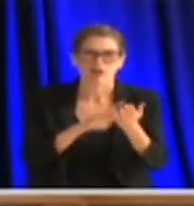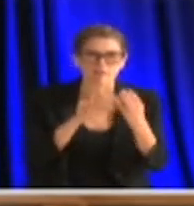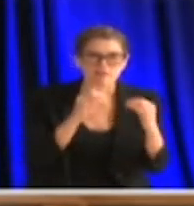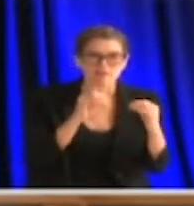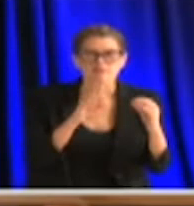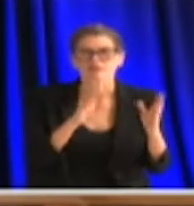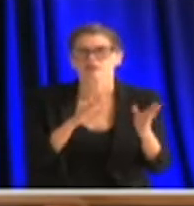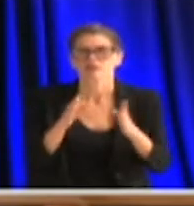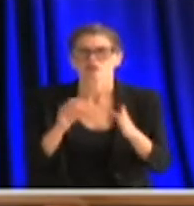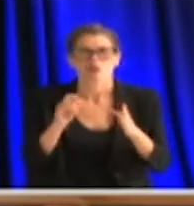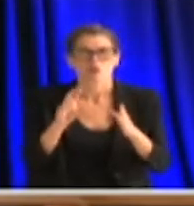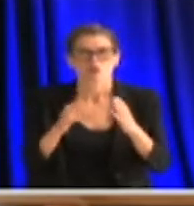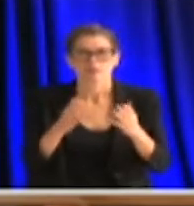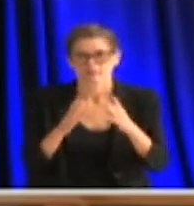visit